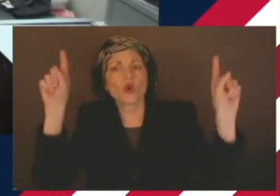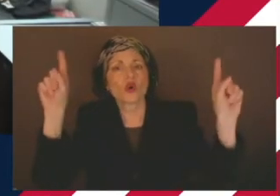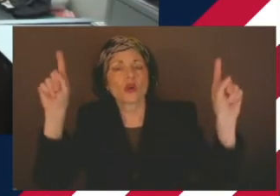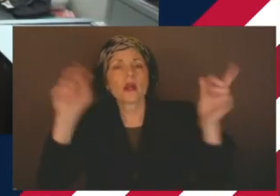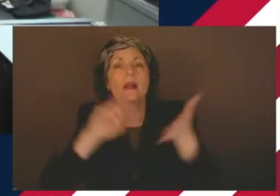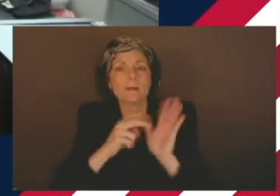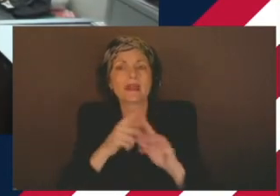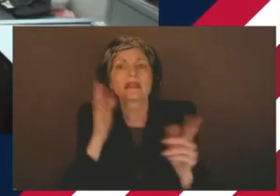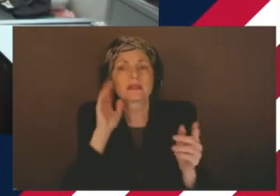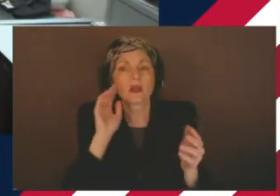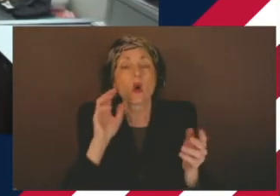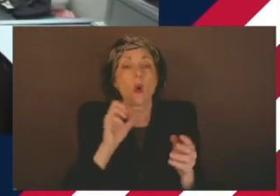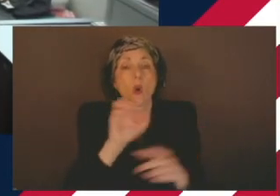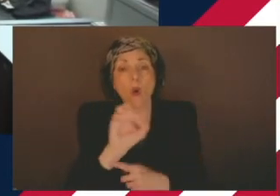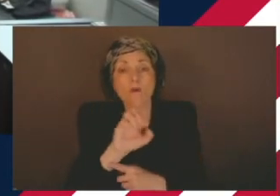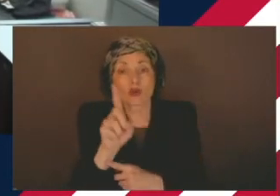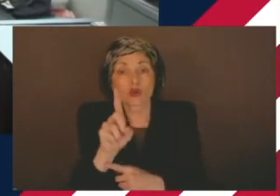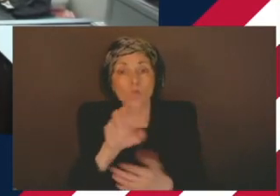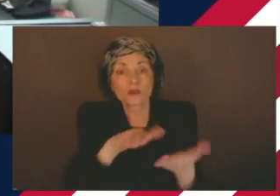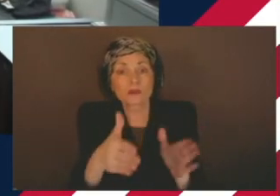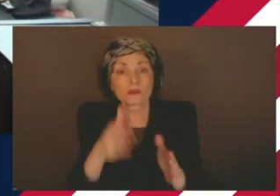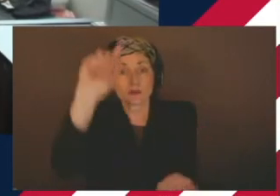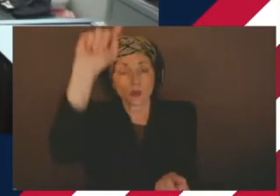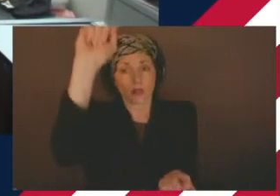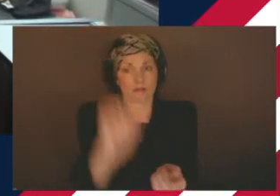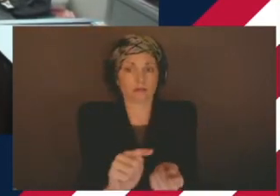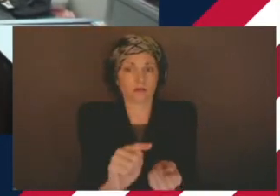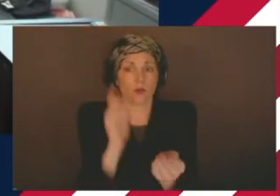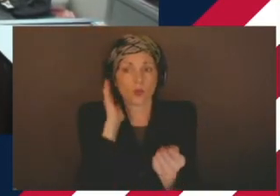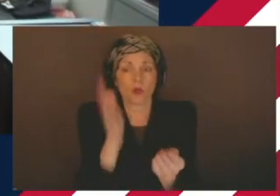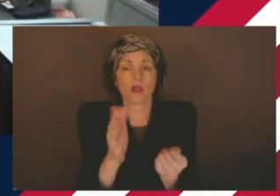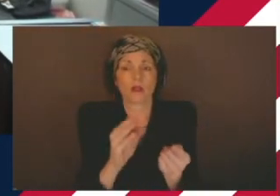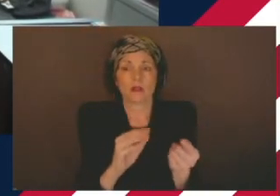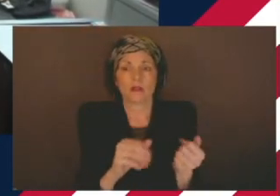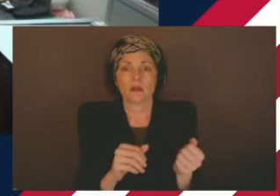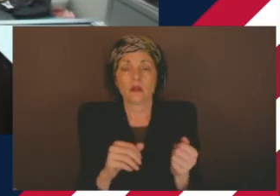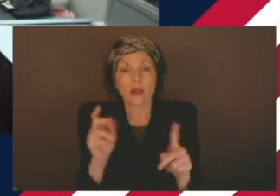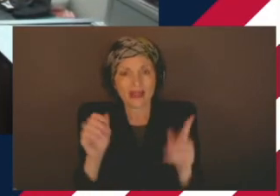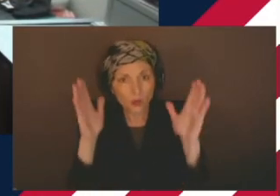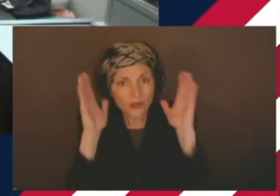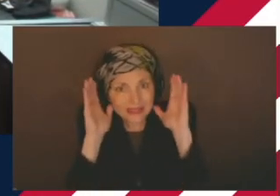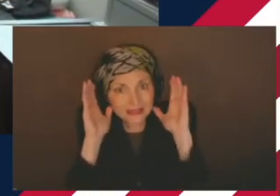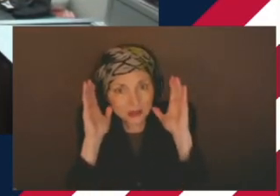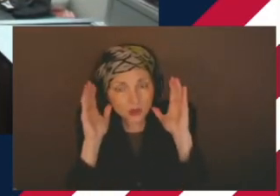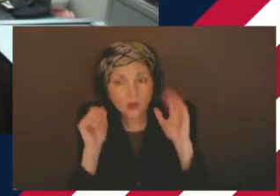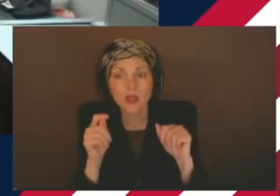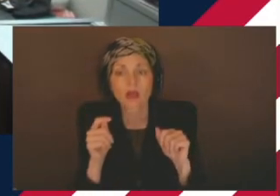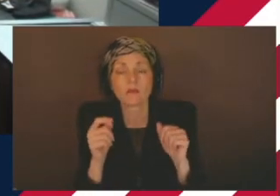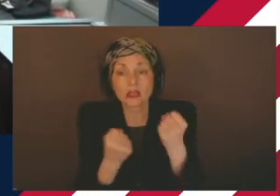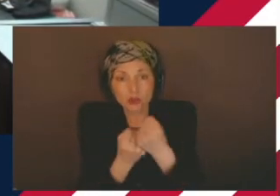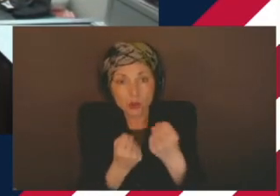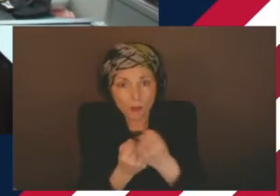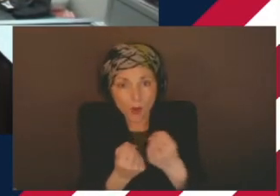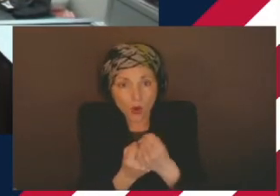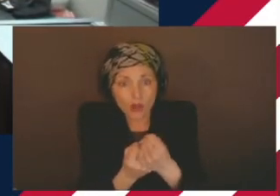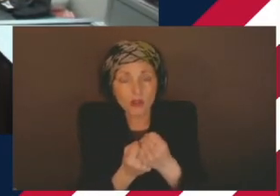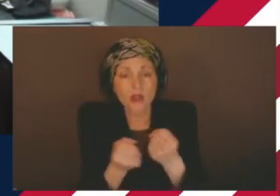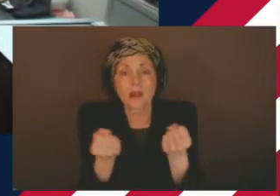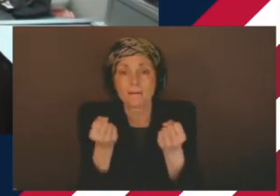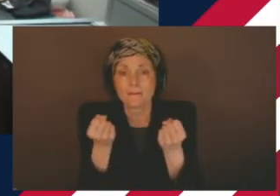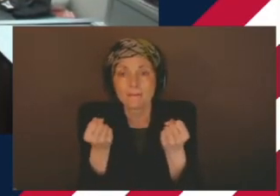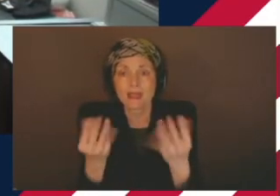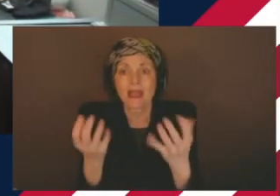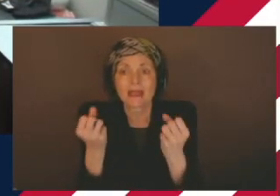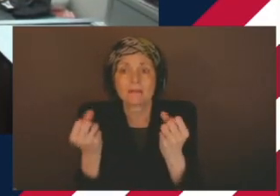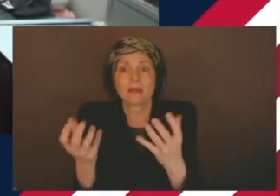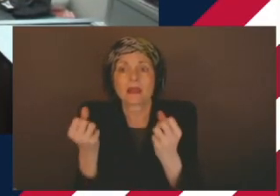We can get ahead of the curve by listening to, supporting, and investing in the thousands upon thousands of